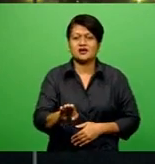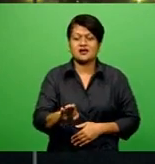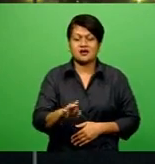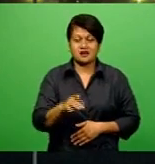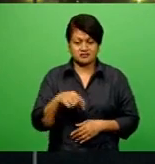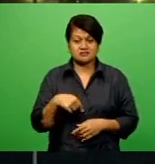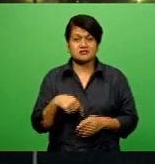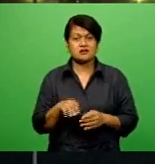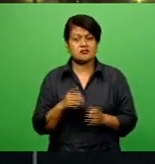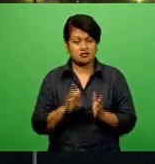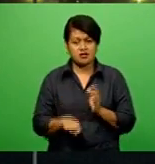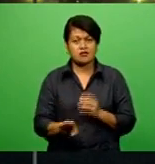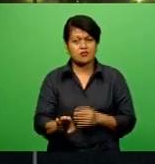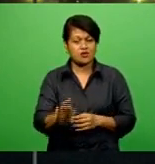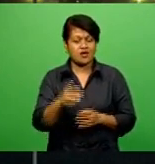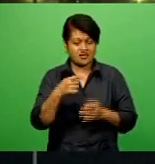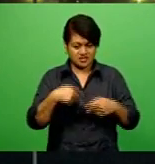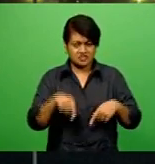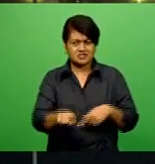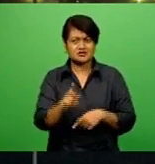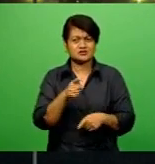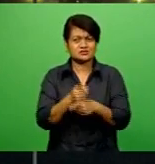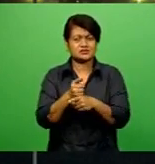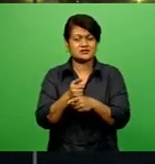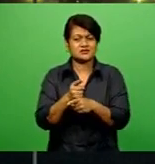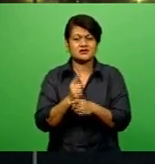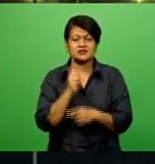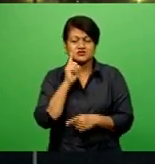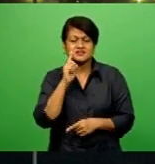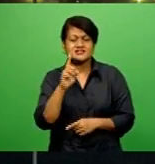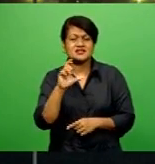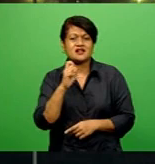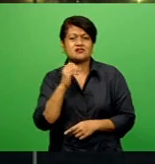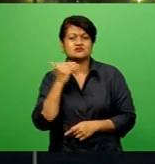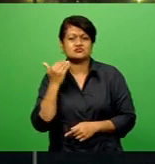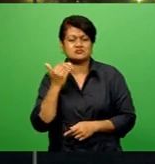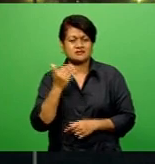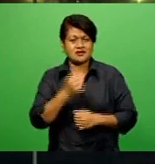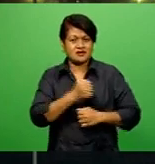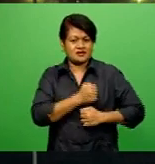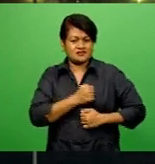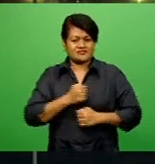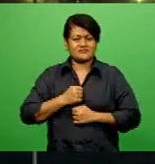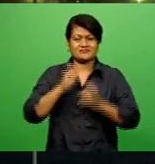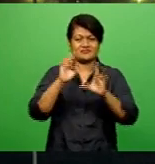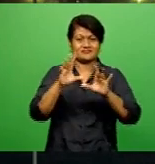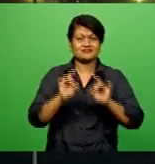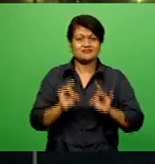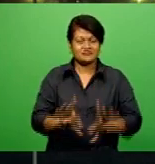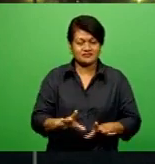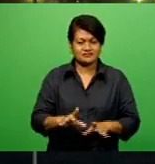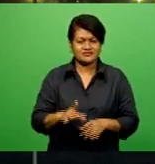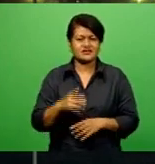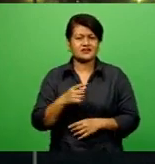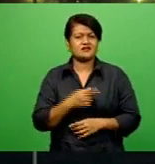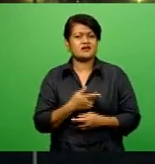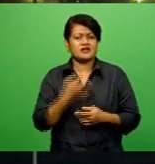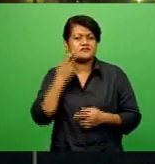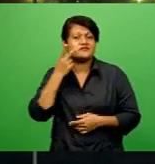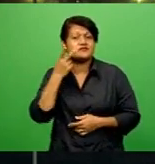this week to see the classroom block built by the Australian Defence Forces and RFMF engineers and visit the